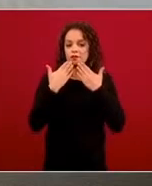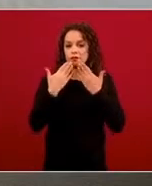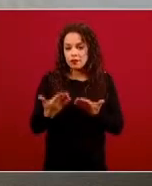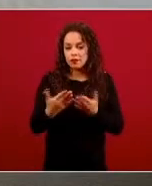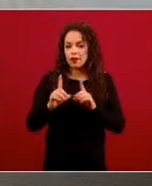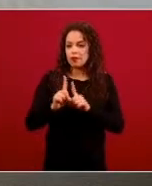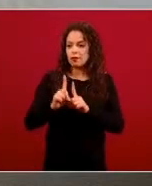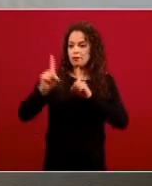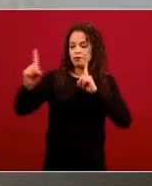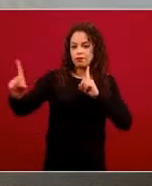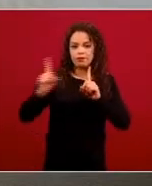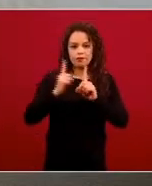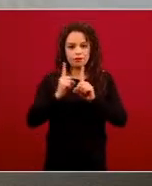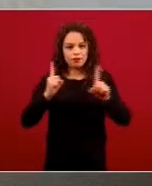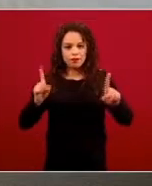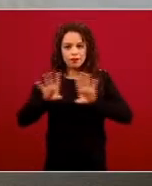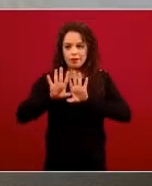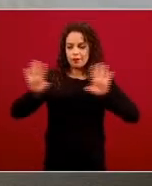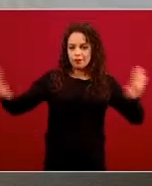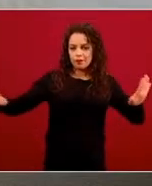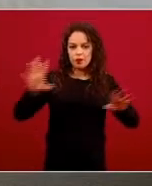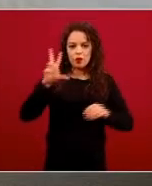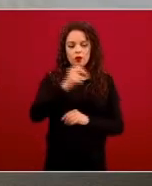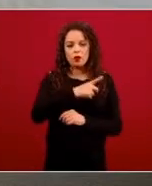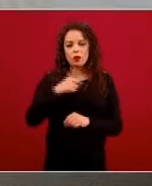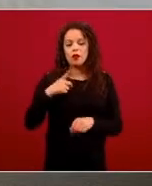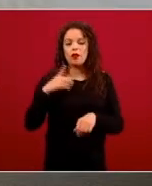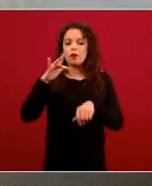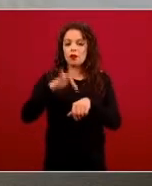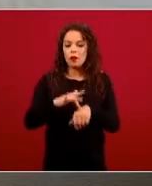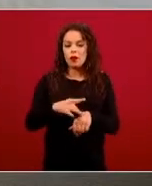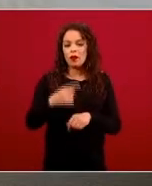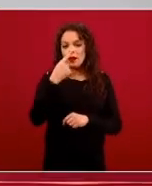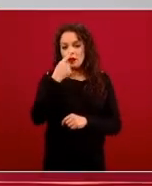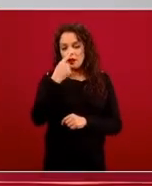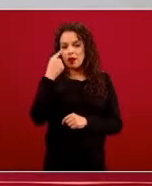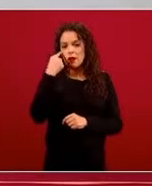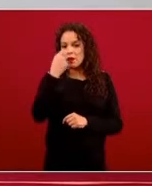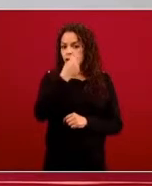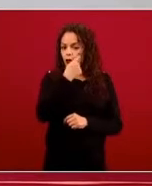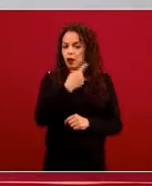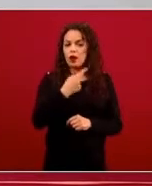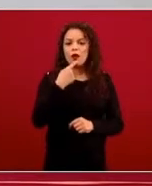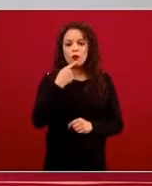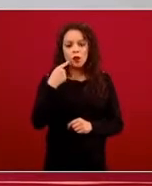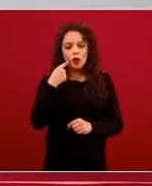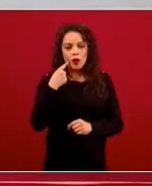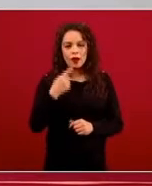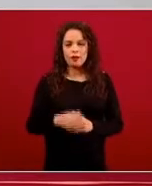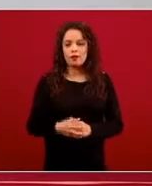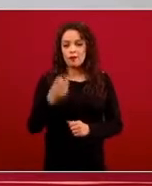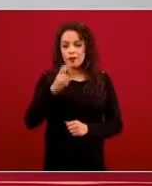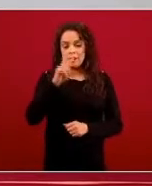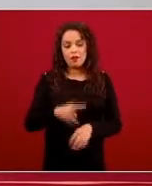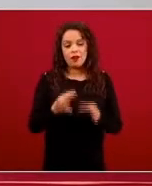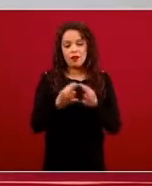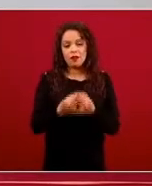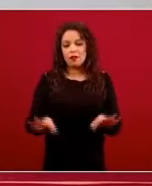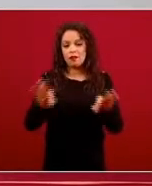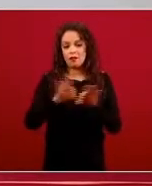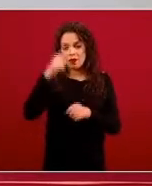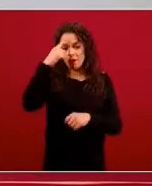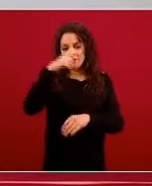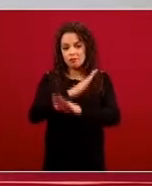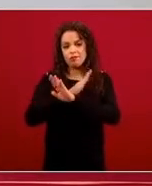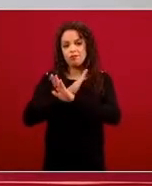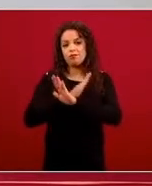then rinse the bucket very, very well to eliminate any residue of soap, then mix